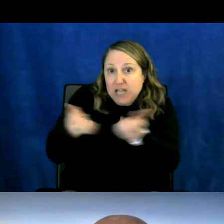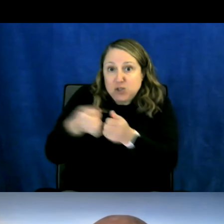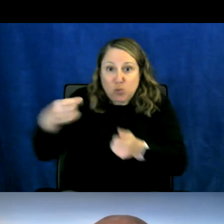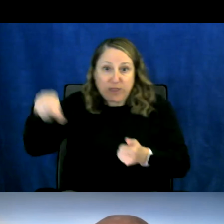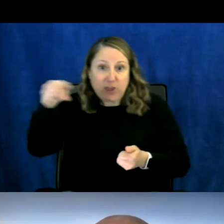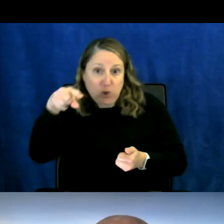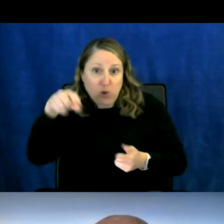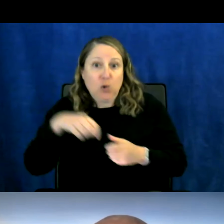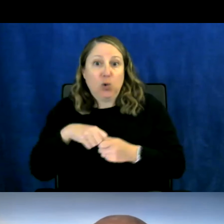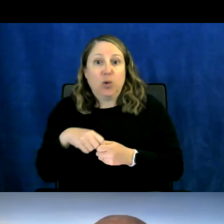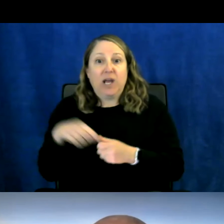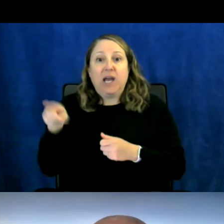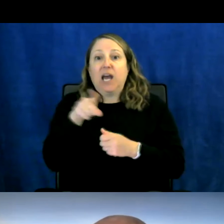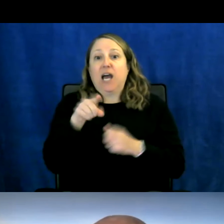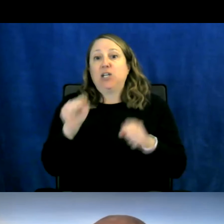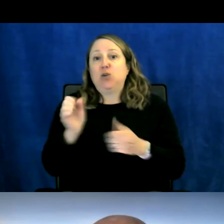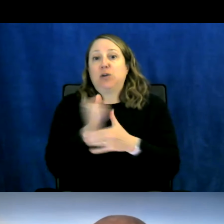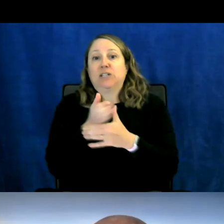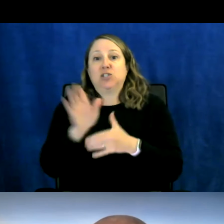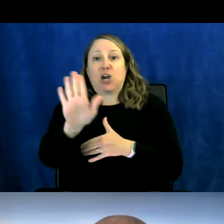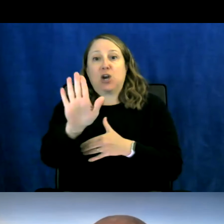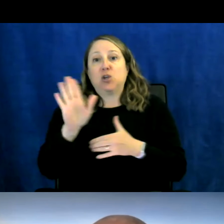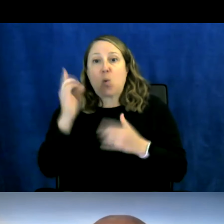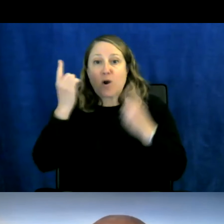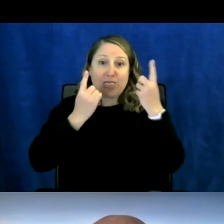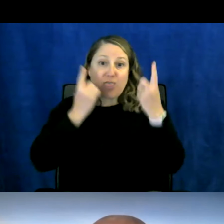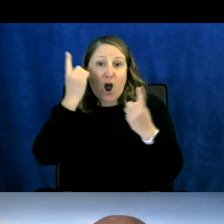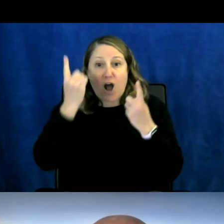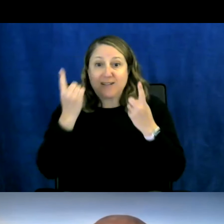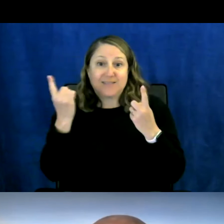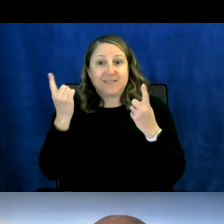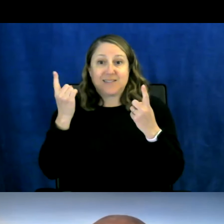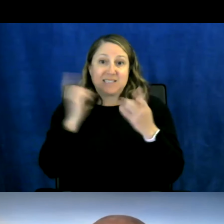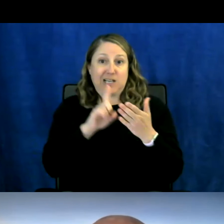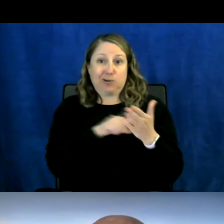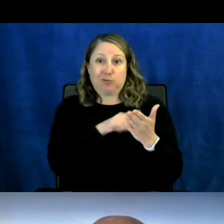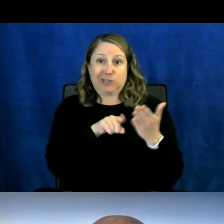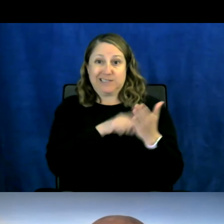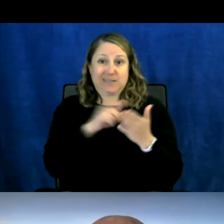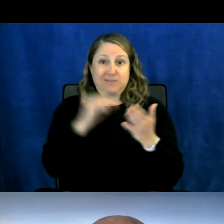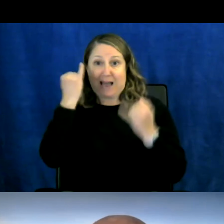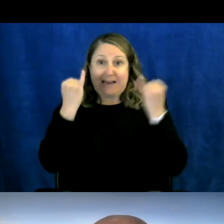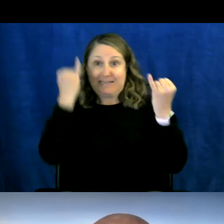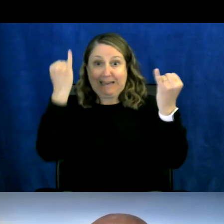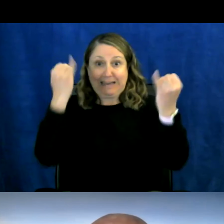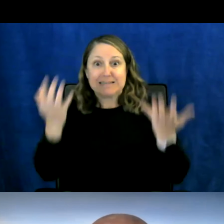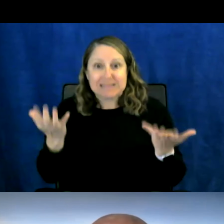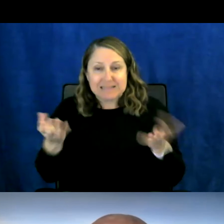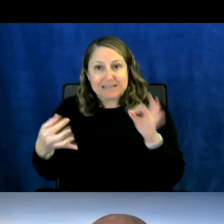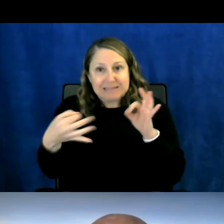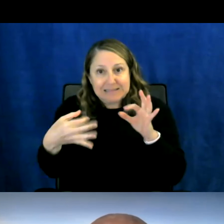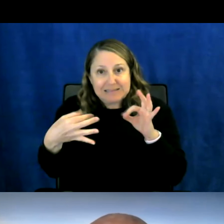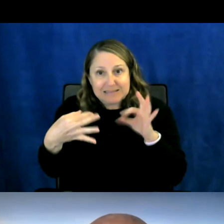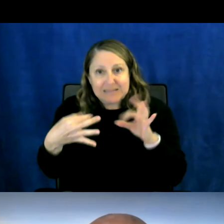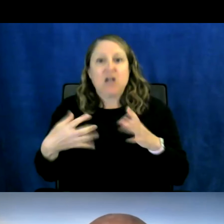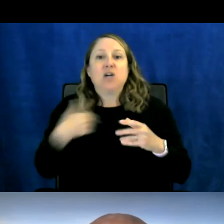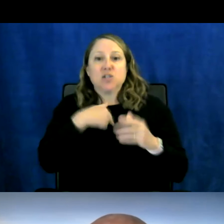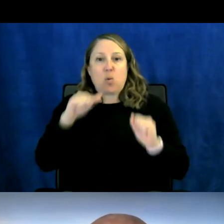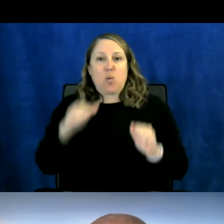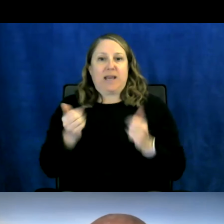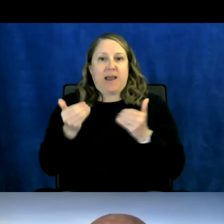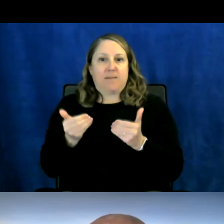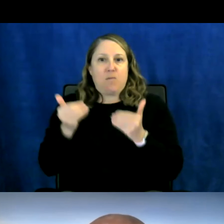able to give your thoughts, critiques, ideas, so that we can have those ideas and move